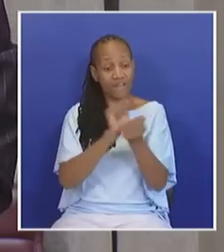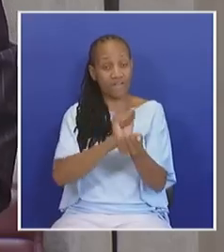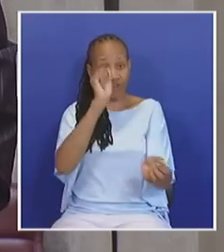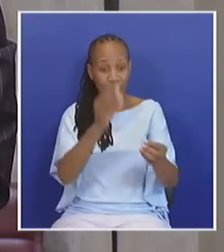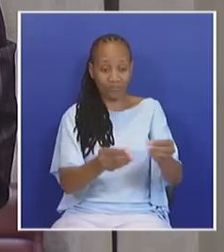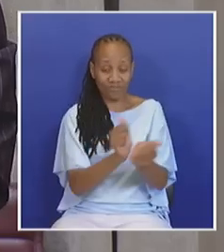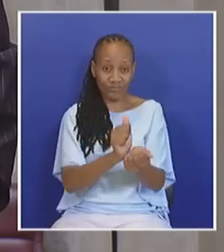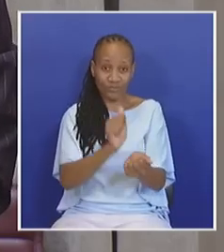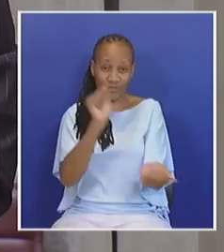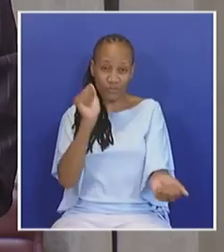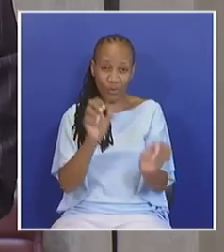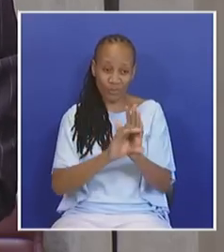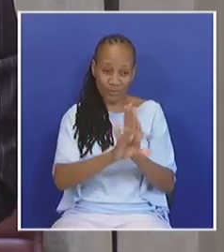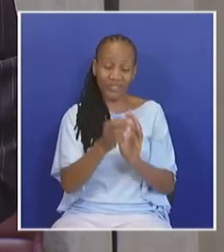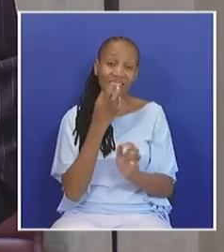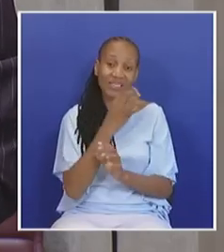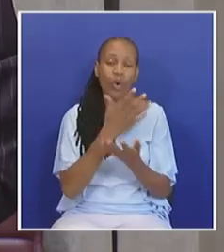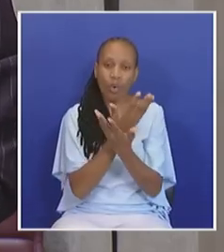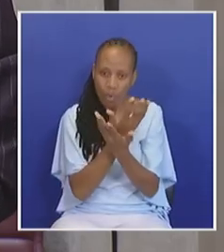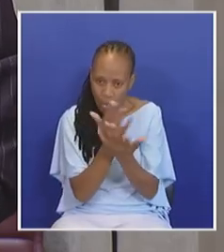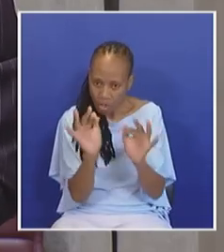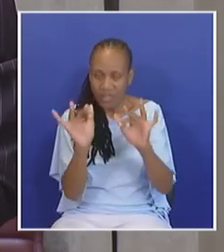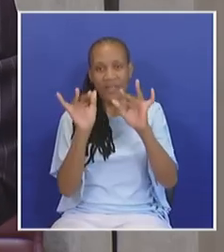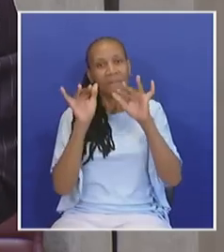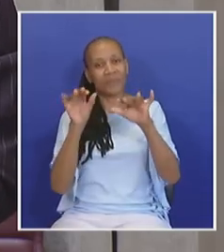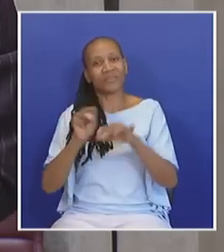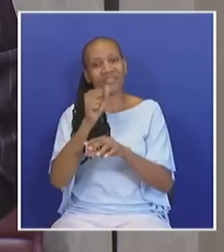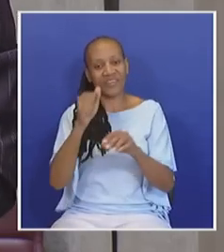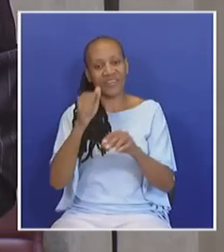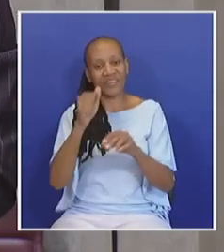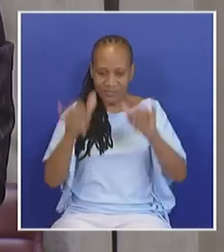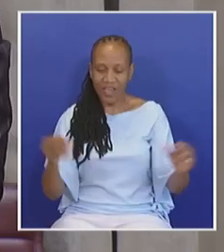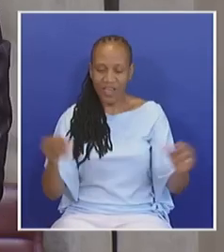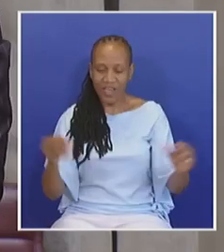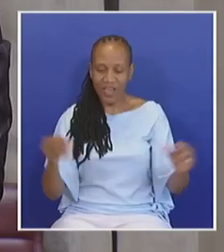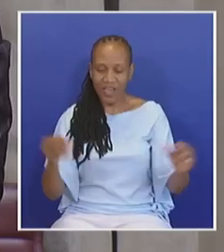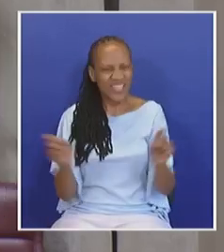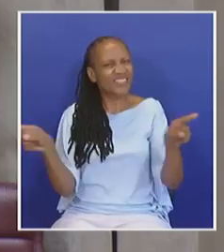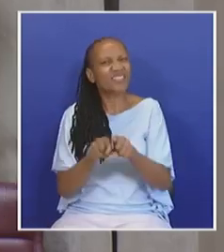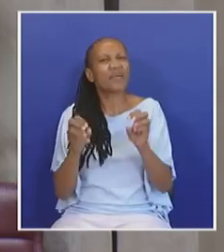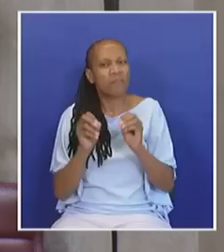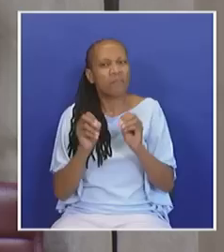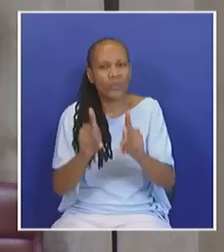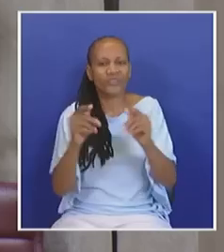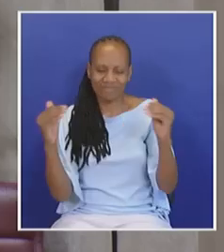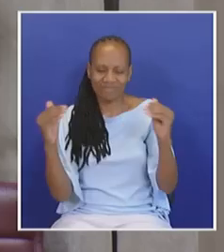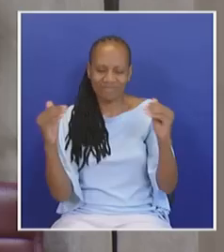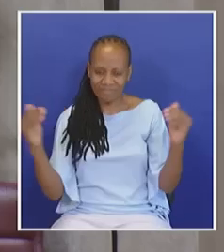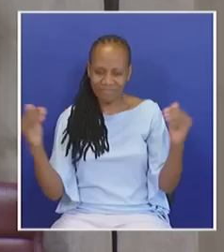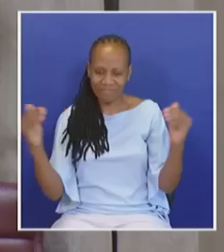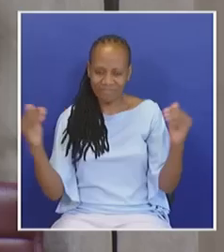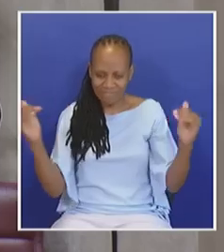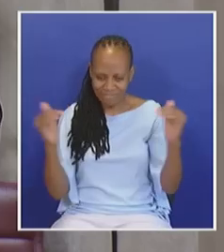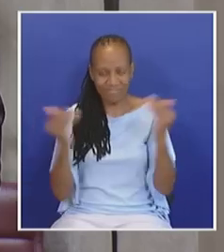prosperous or free until all our people live in brotherhood, enjoying equal rights and opportunities. In this way, the Charter